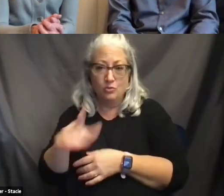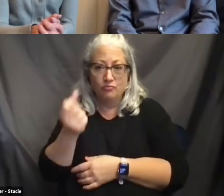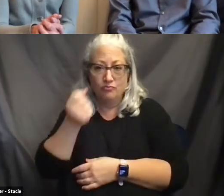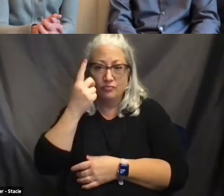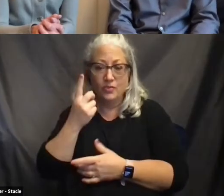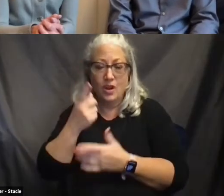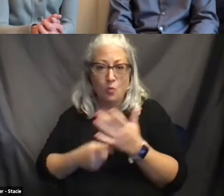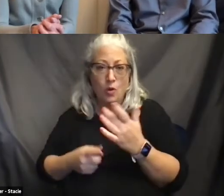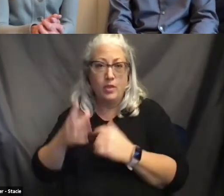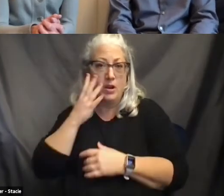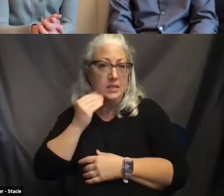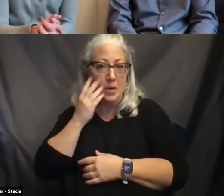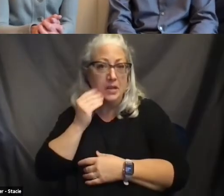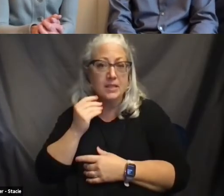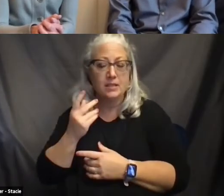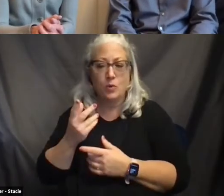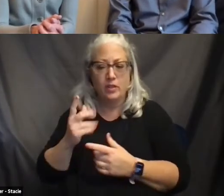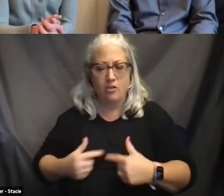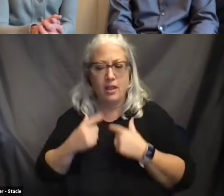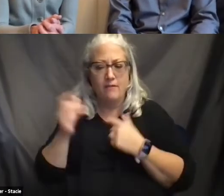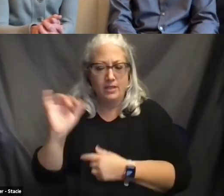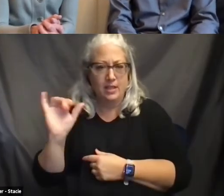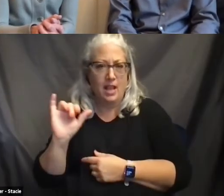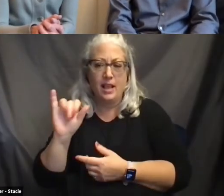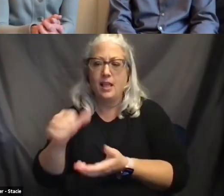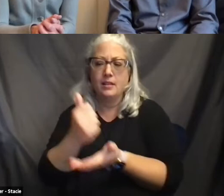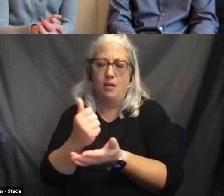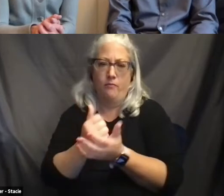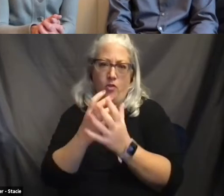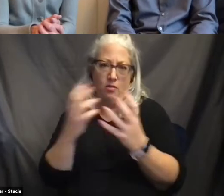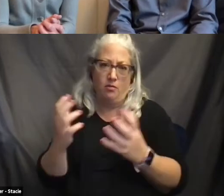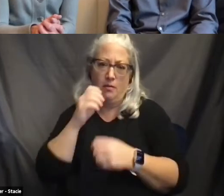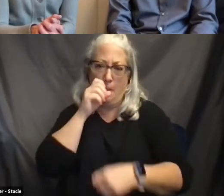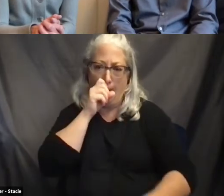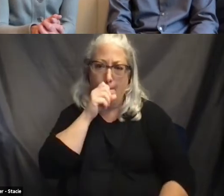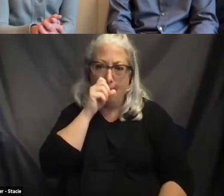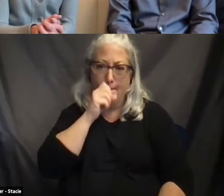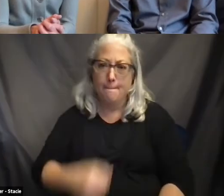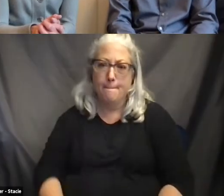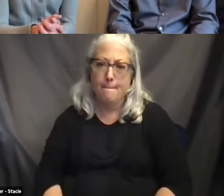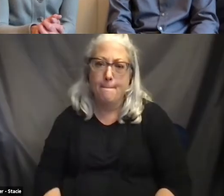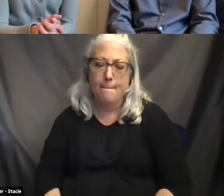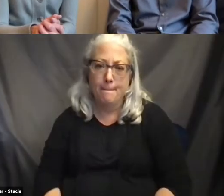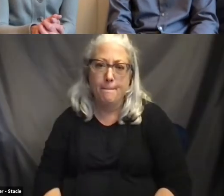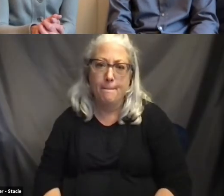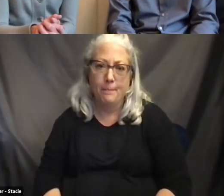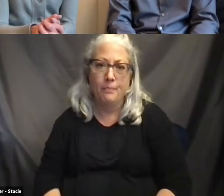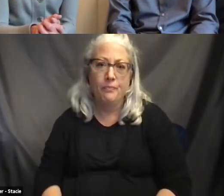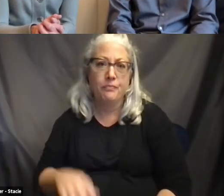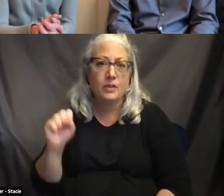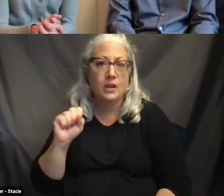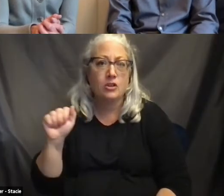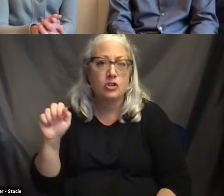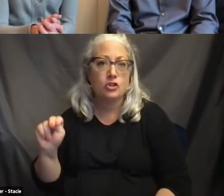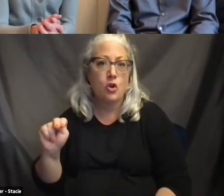and what their life is like. And that's helpful for me. Great, thank you. Sean, did you want